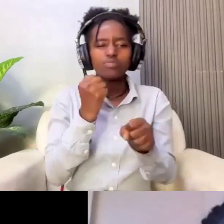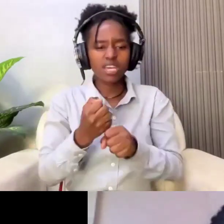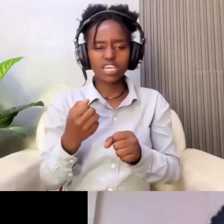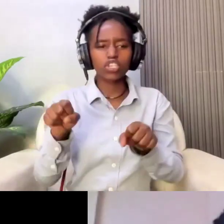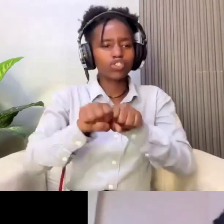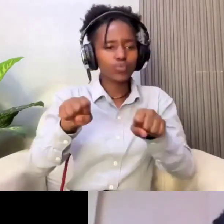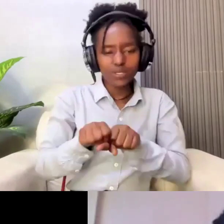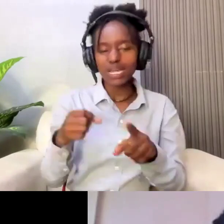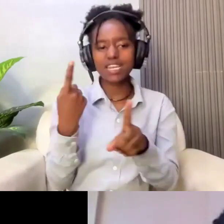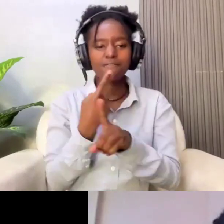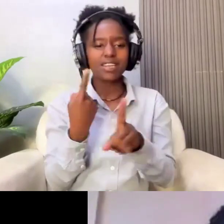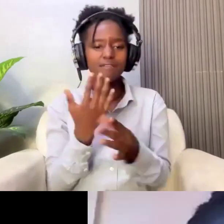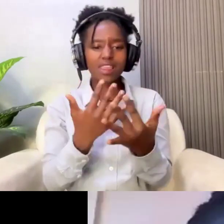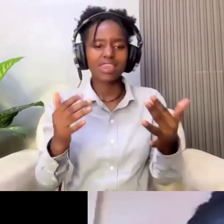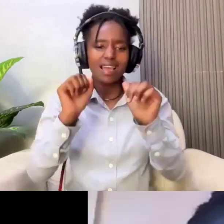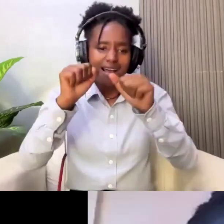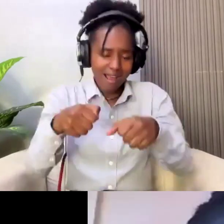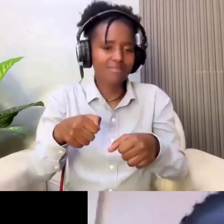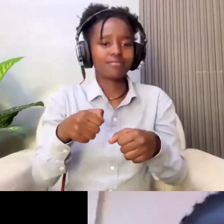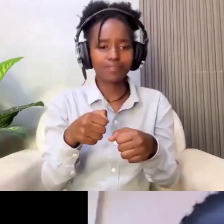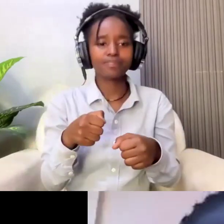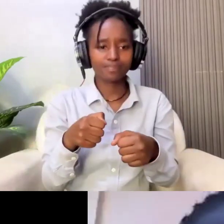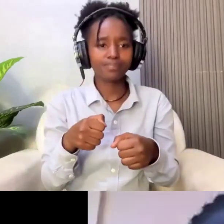and leatherwork.